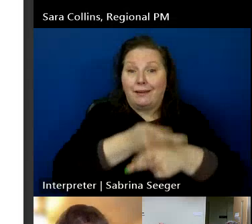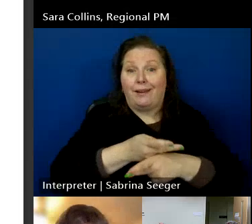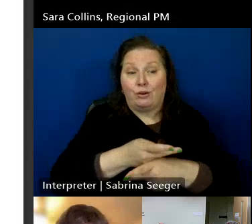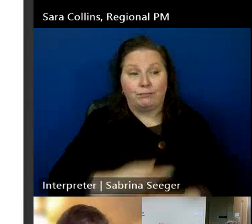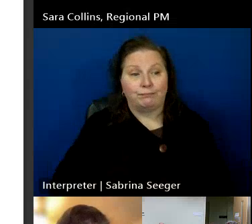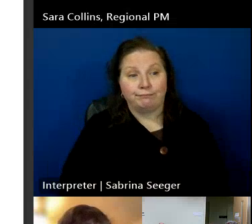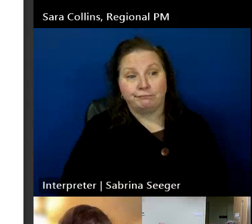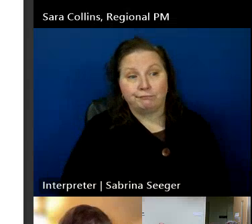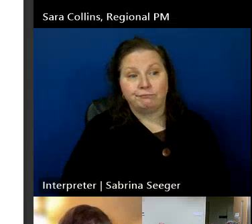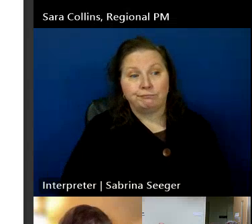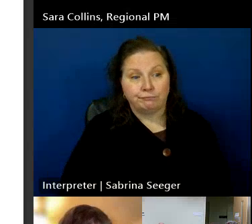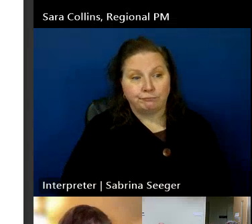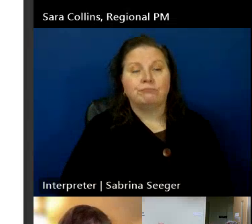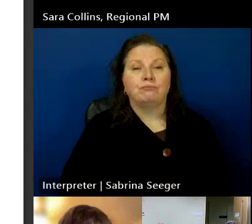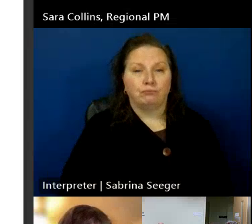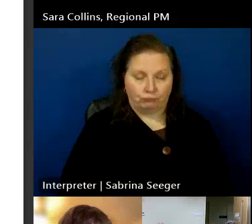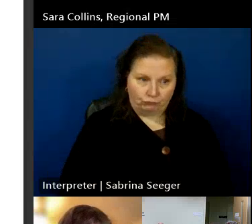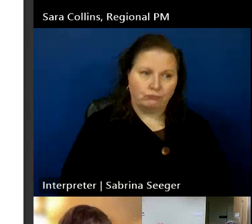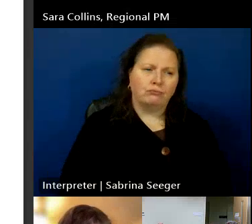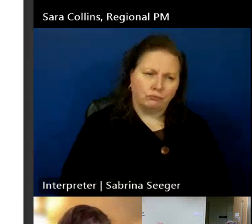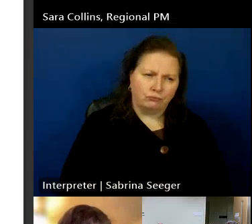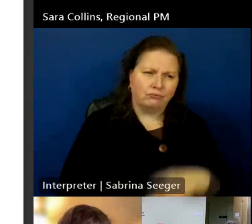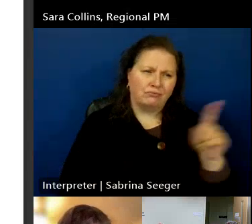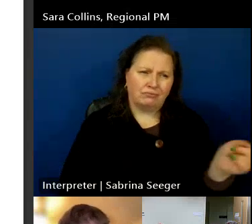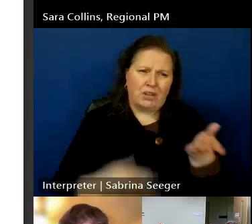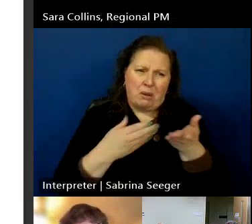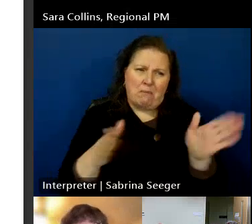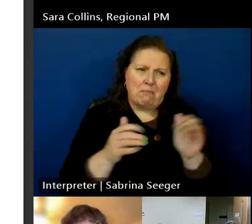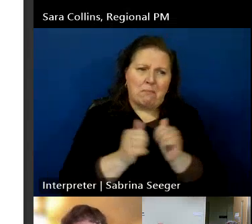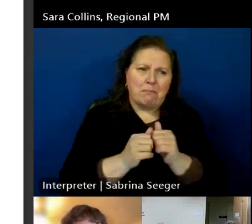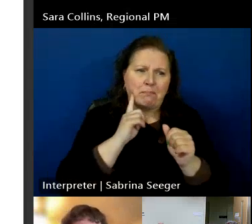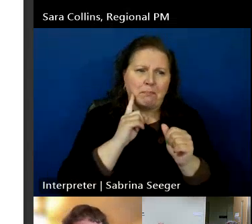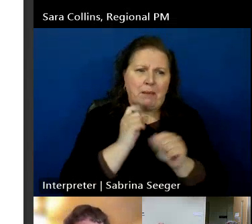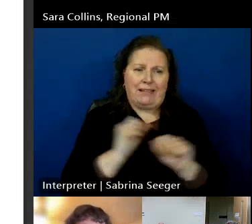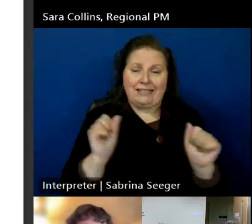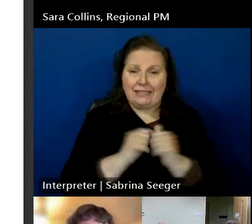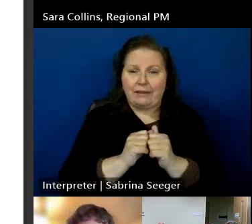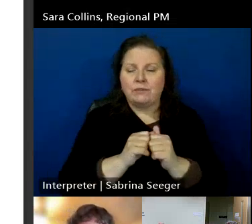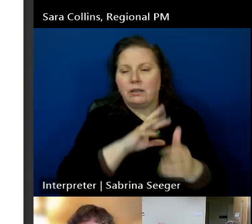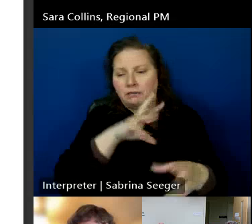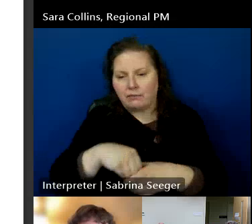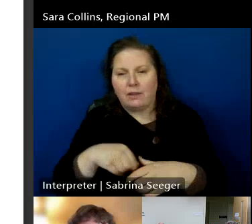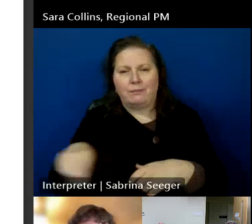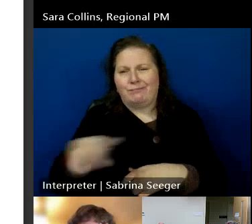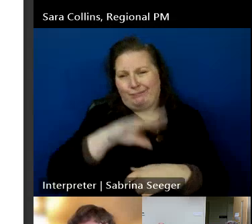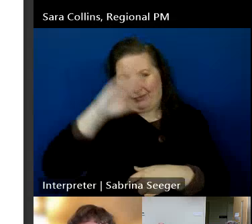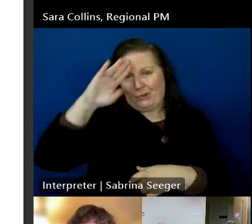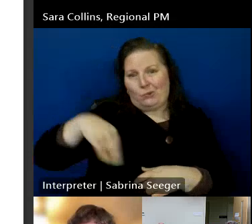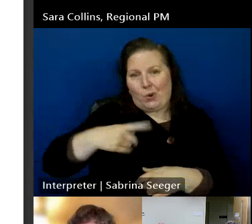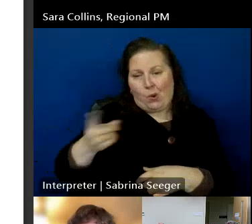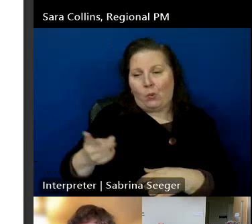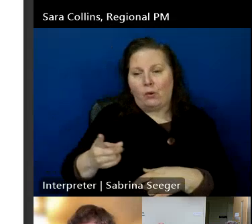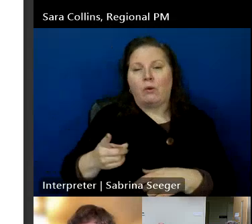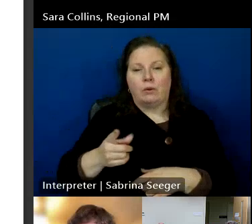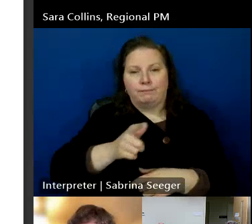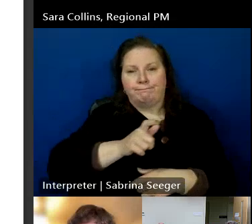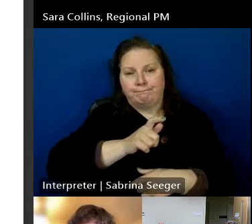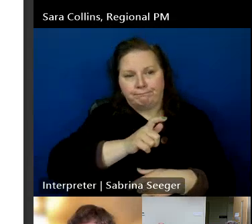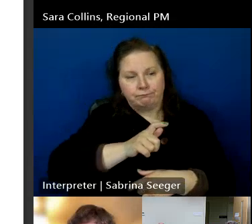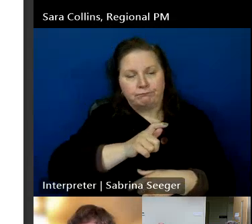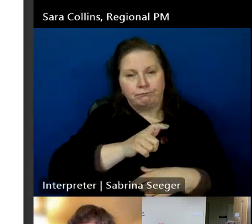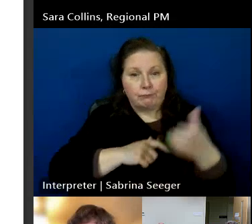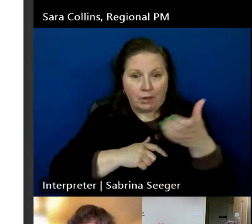Next slide. Public safety was a component of this 10-year plan, as everyone knows. Mobile coverage was